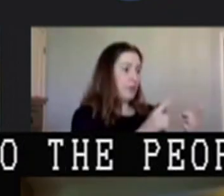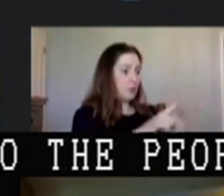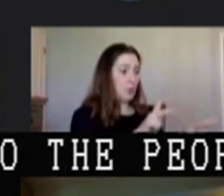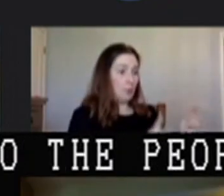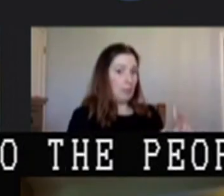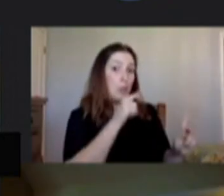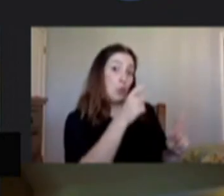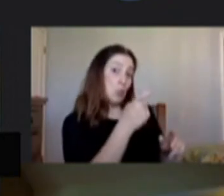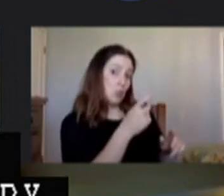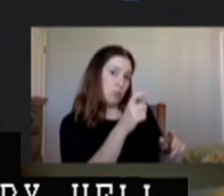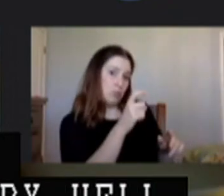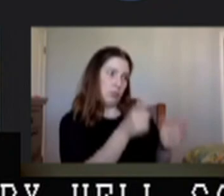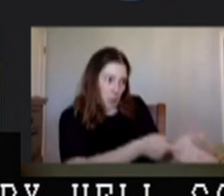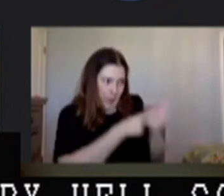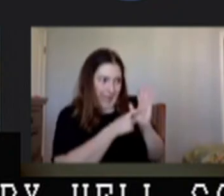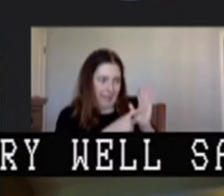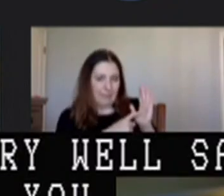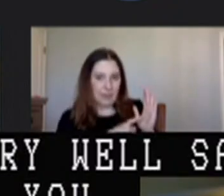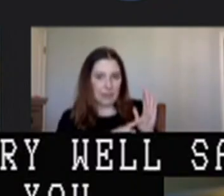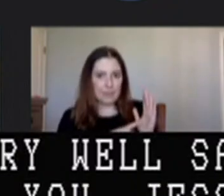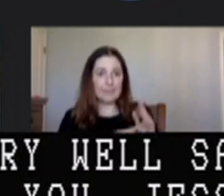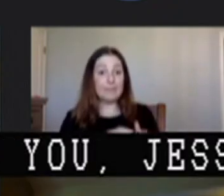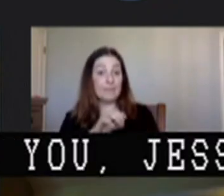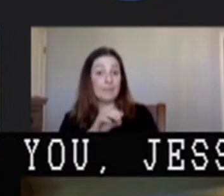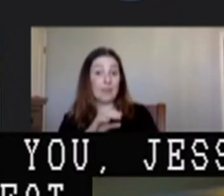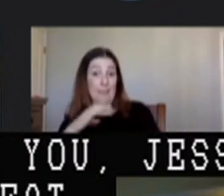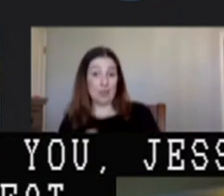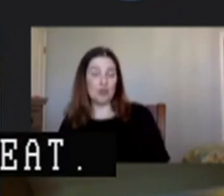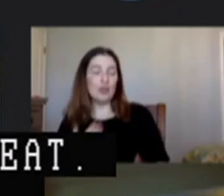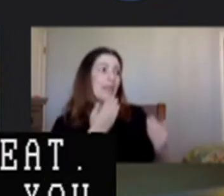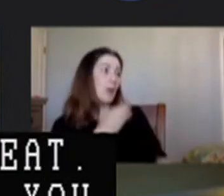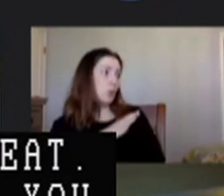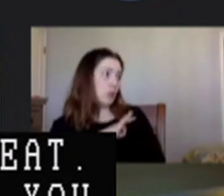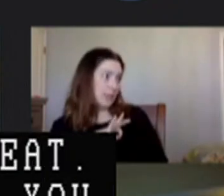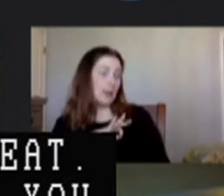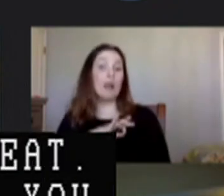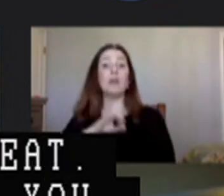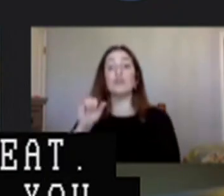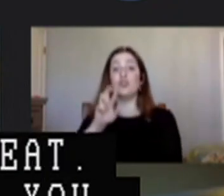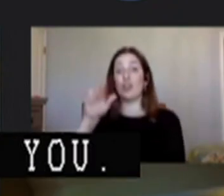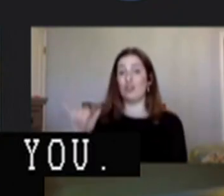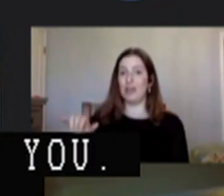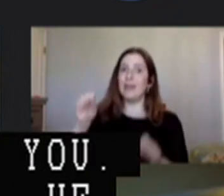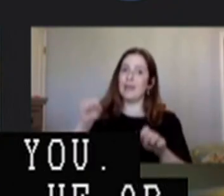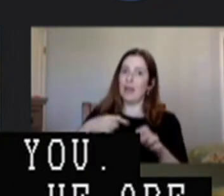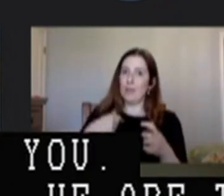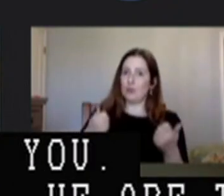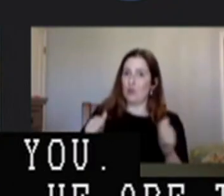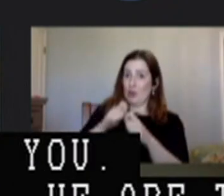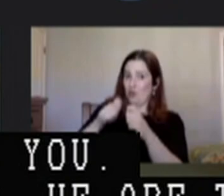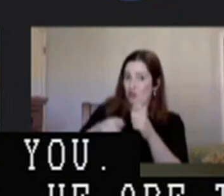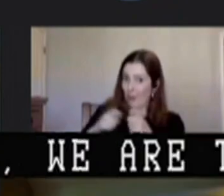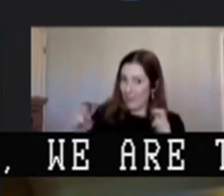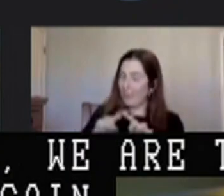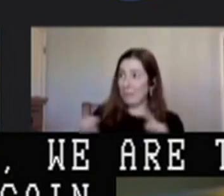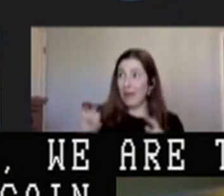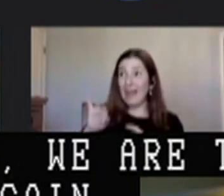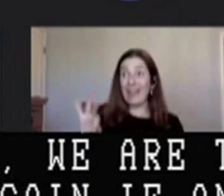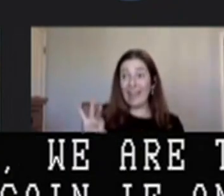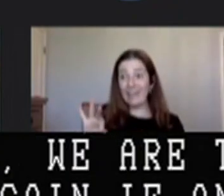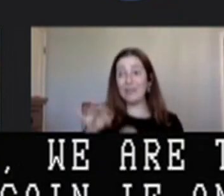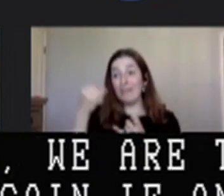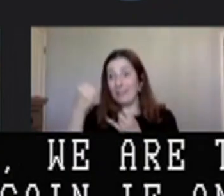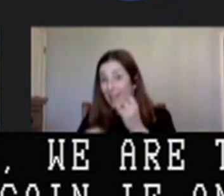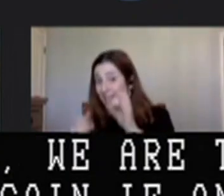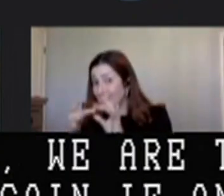said. Thank you, Jessica. Great, thank you. And again, we are trying to wrap up, but again, if anybody else has a question or